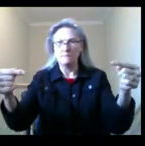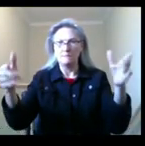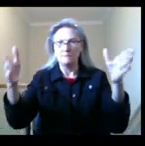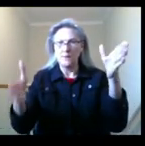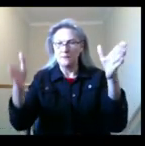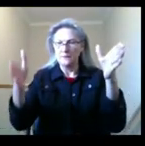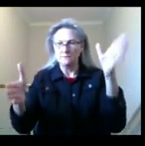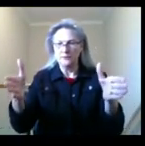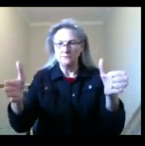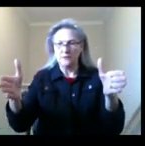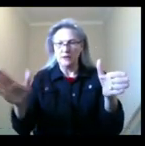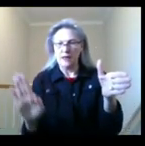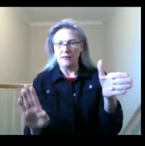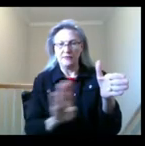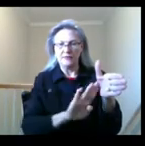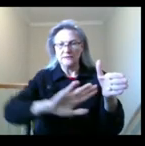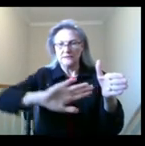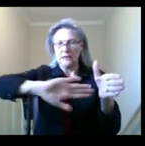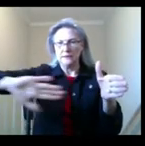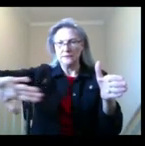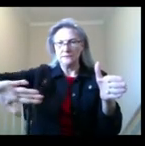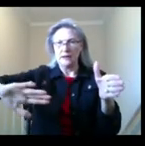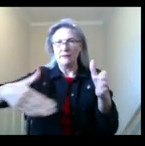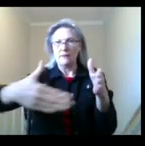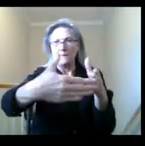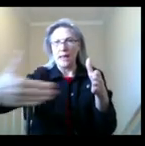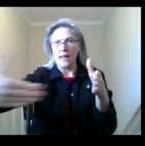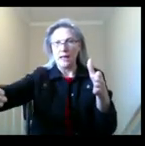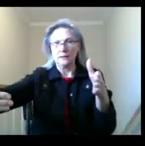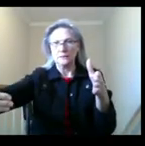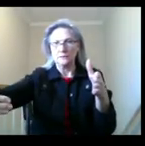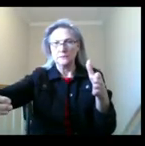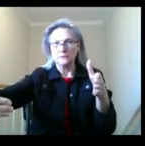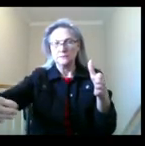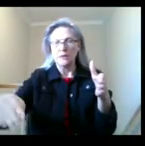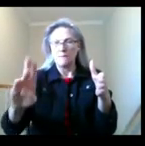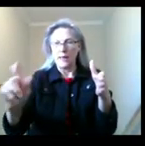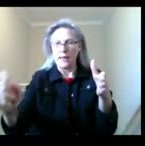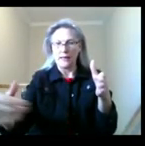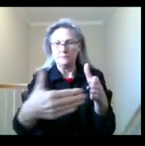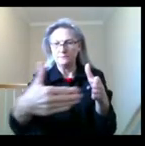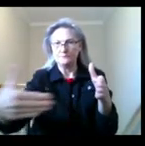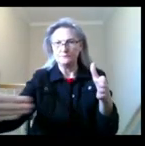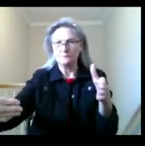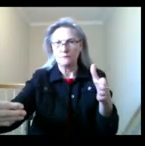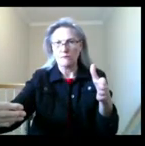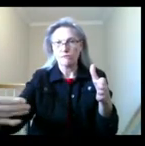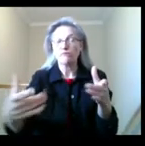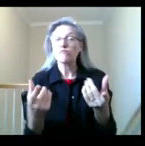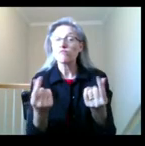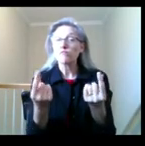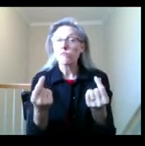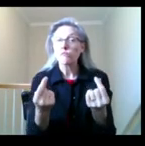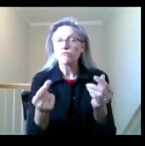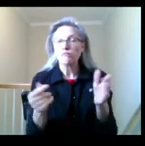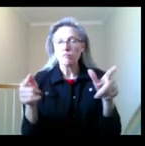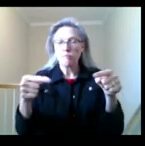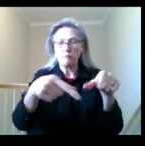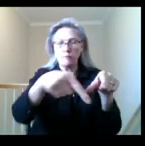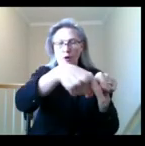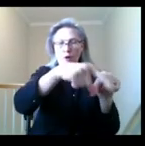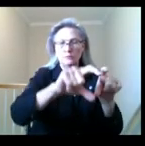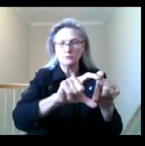and this side. And then I have the back side over here. So what I've done is done all of these